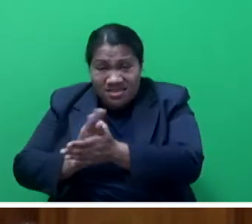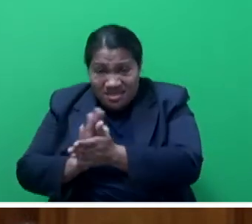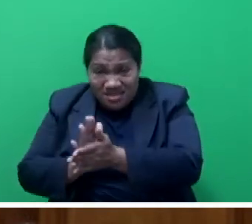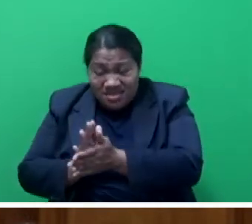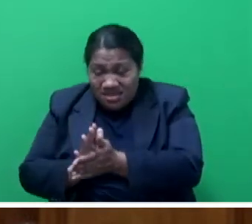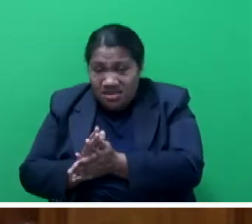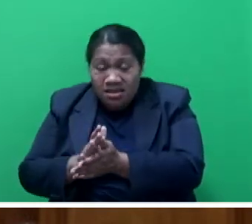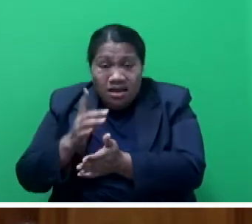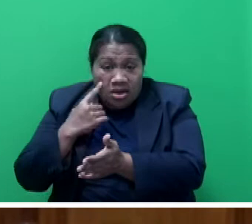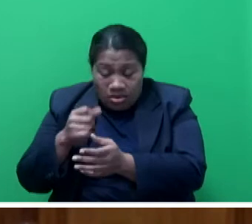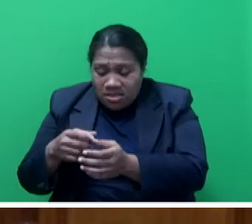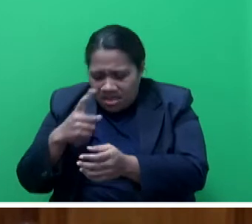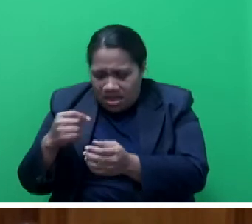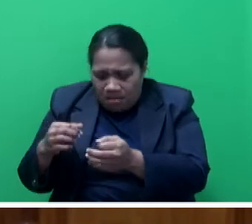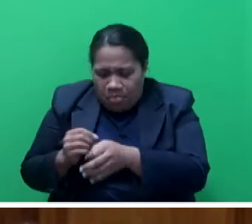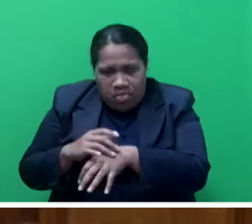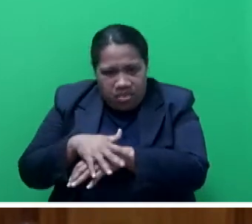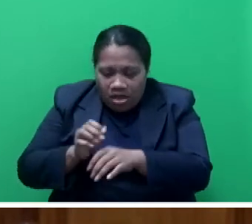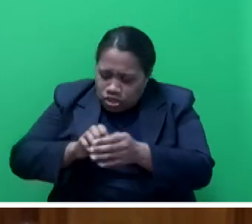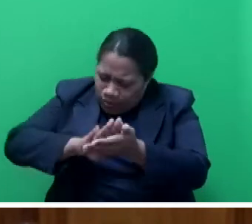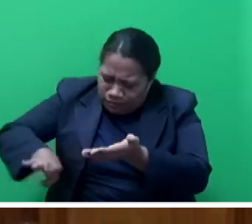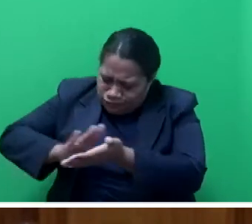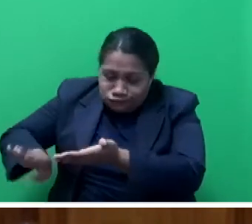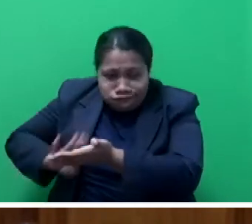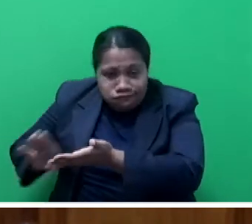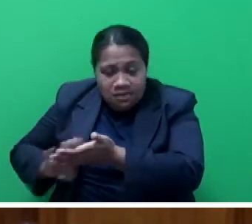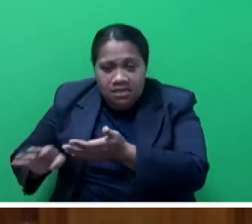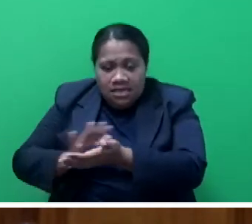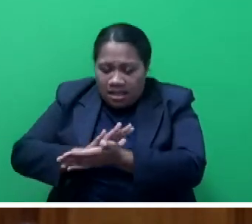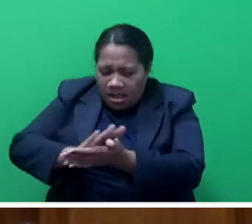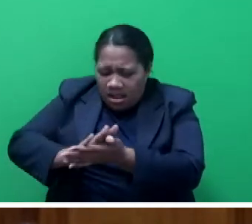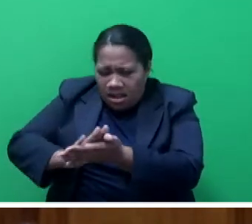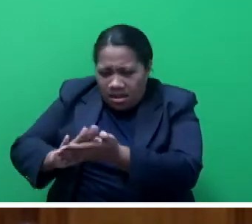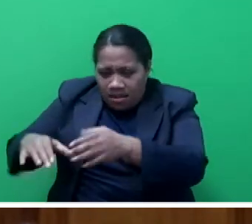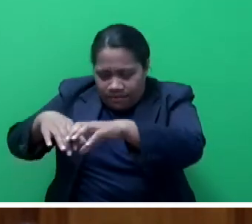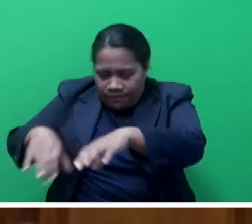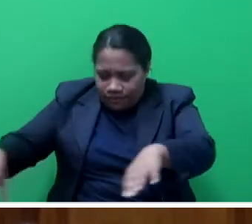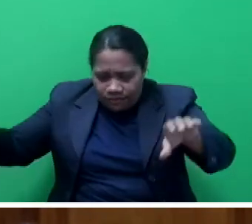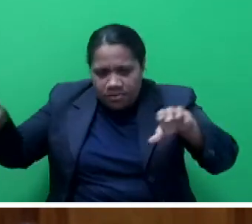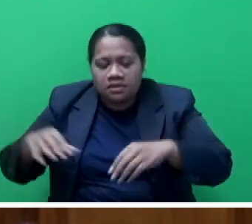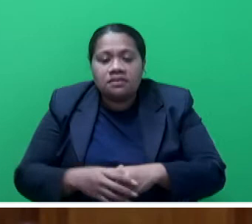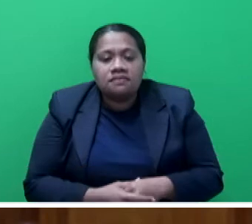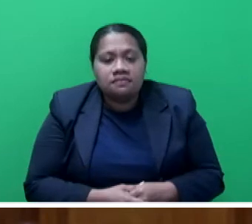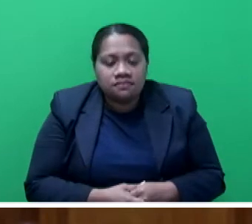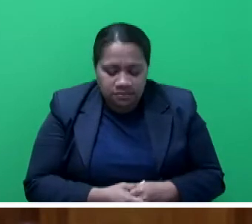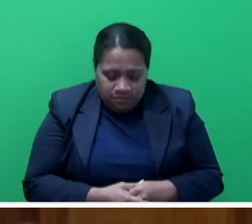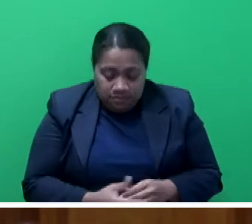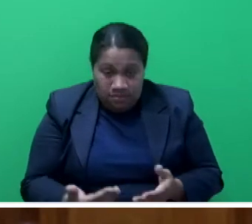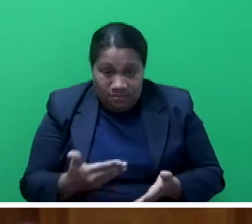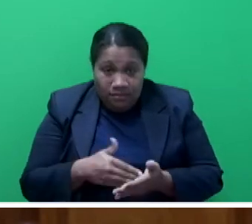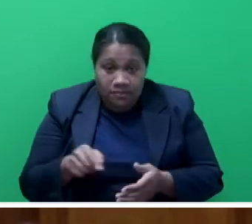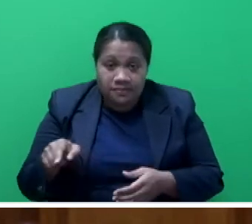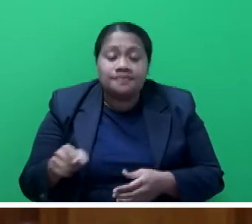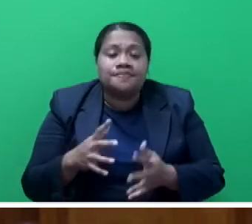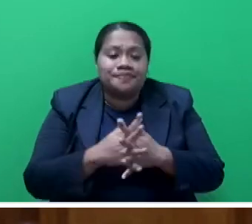of the water, and also the pressure of the water that is received by the customers. In addition to these measures,